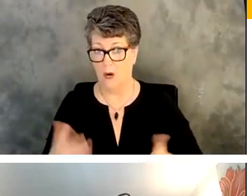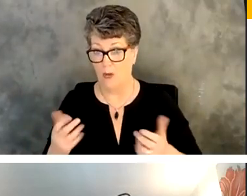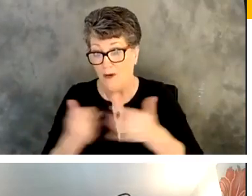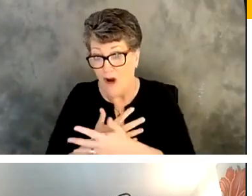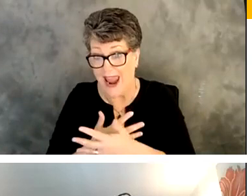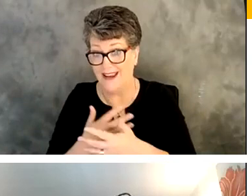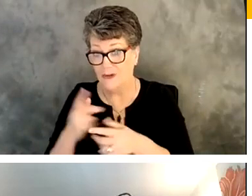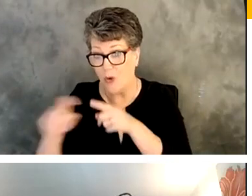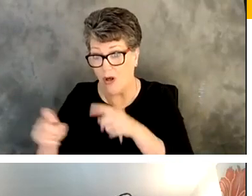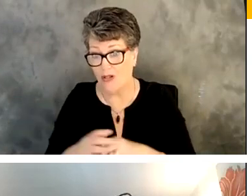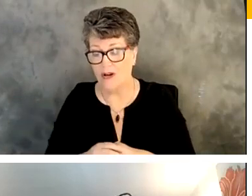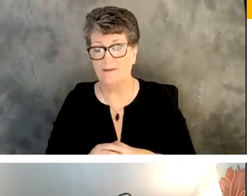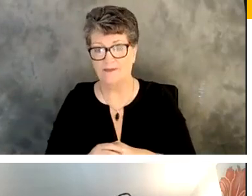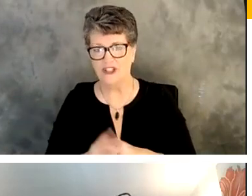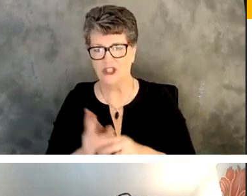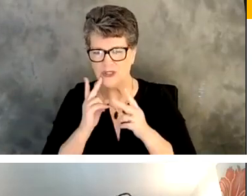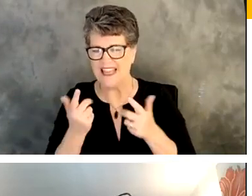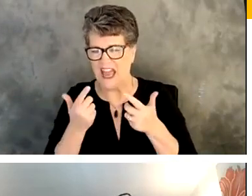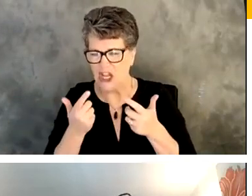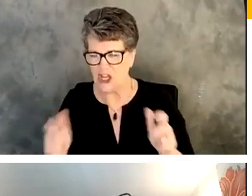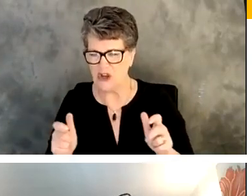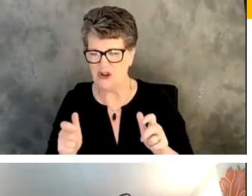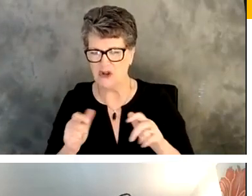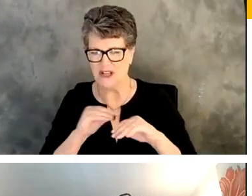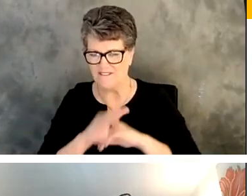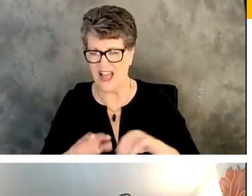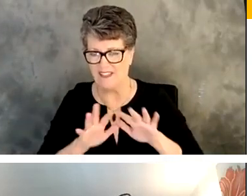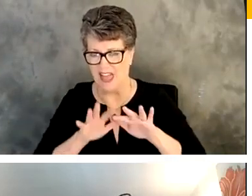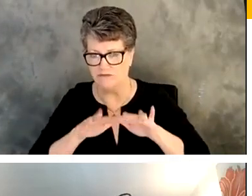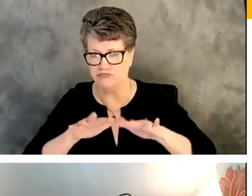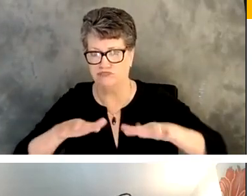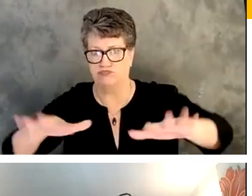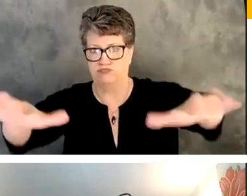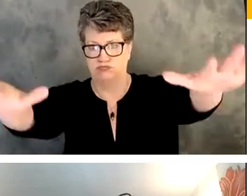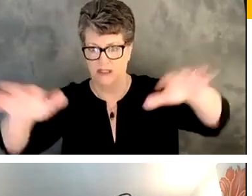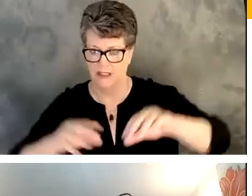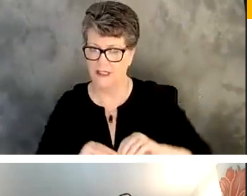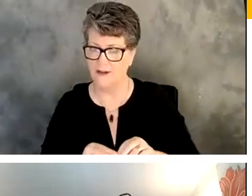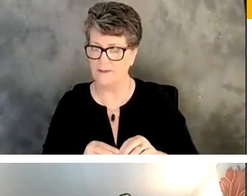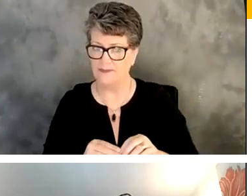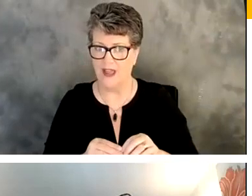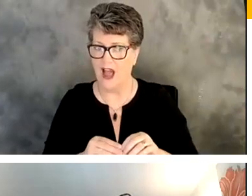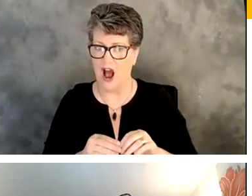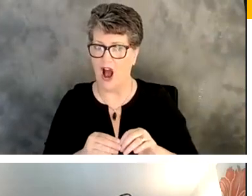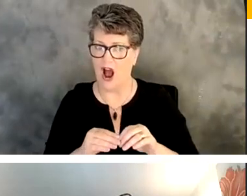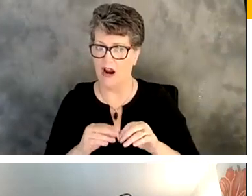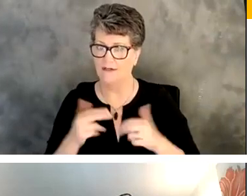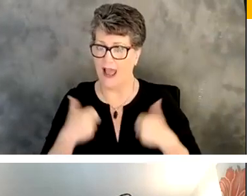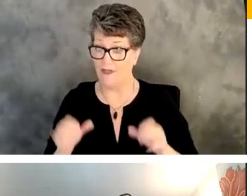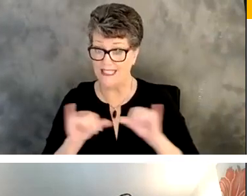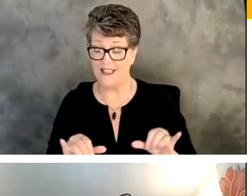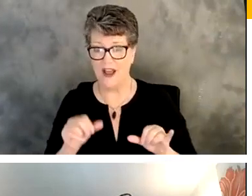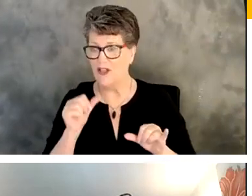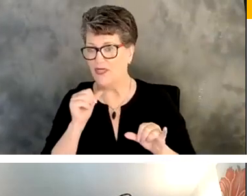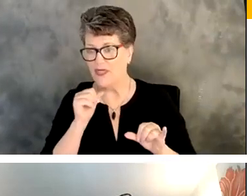right? And so you just see that huge domino effect, is that our health systems are not built to go